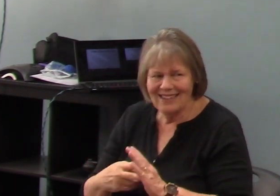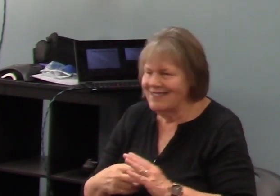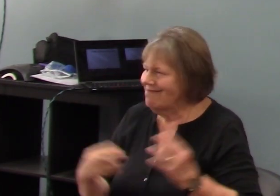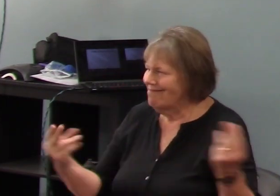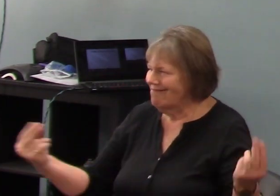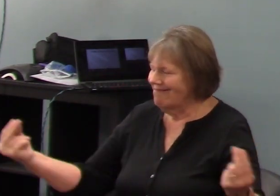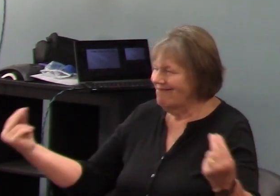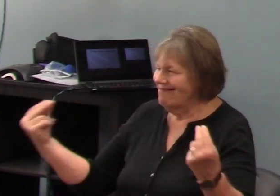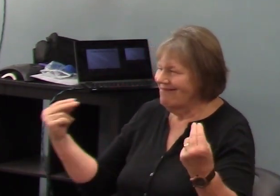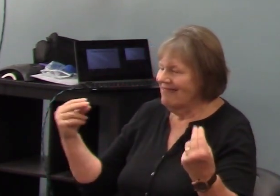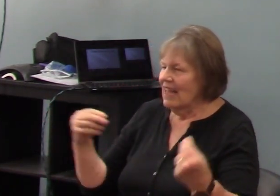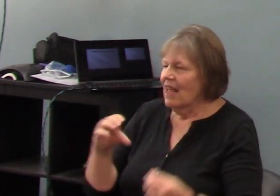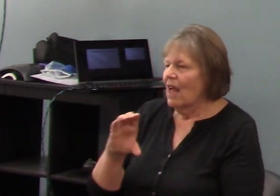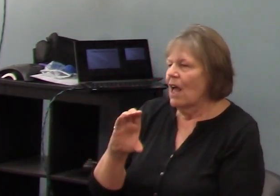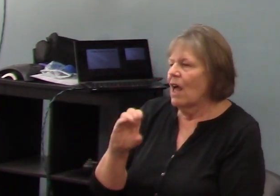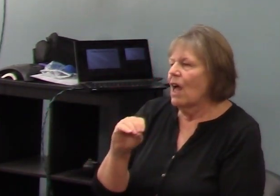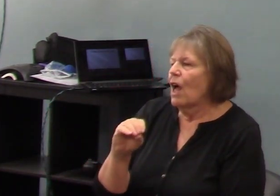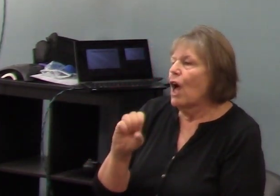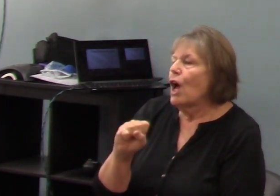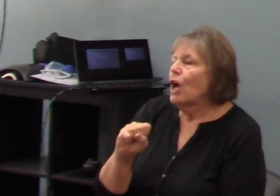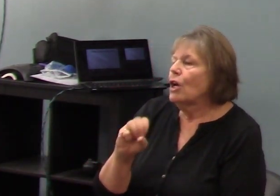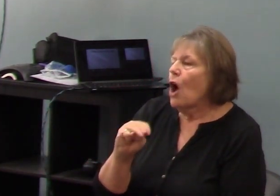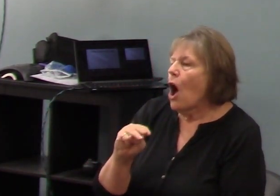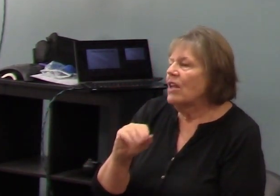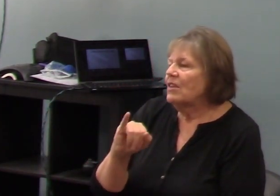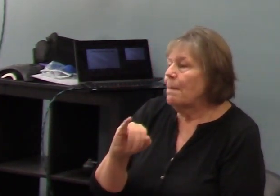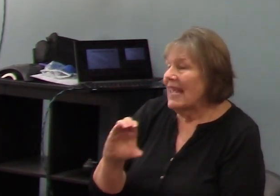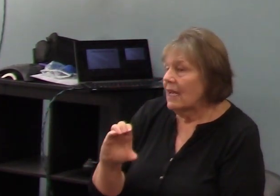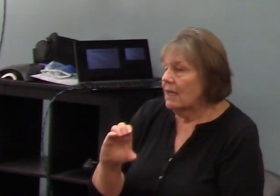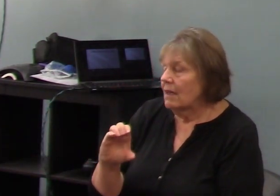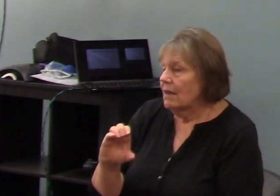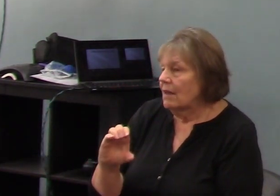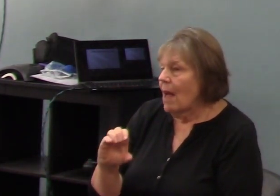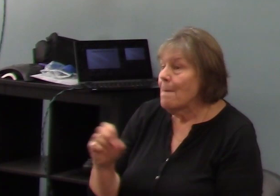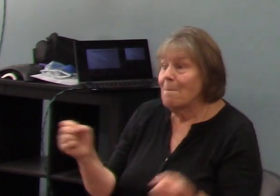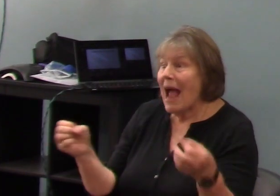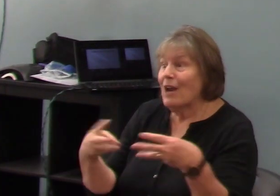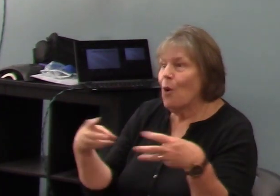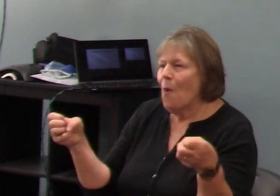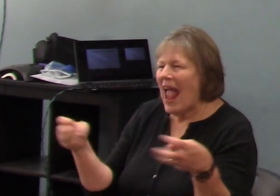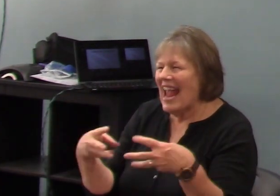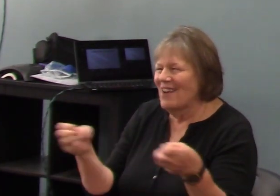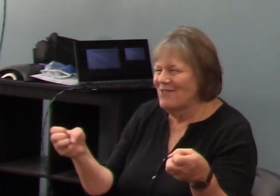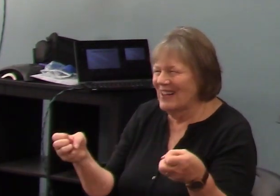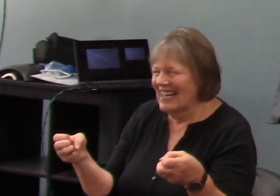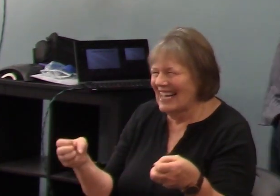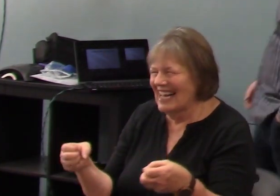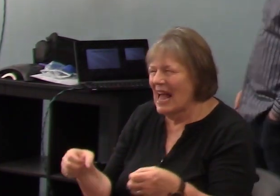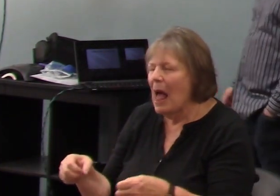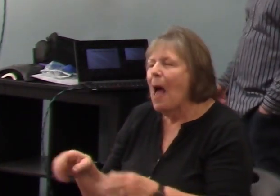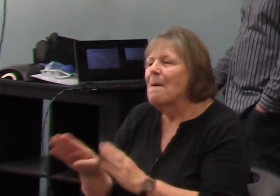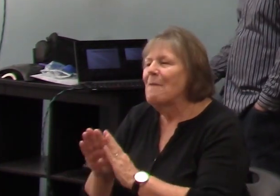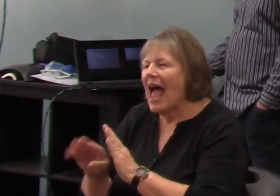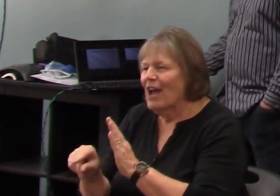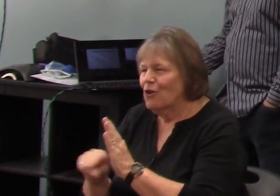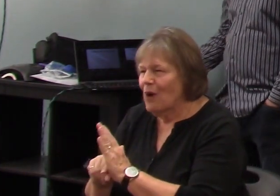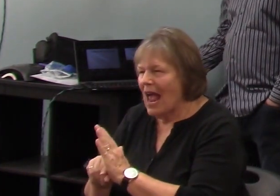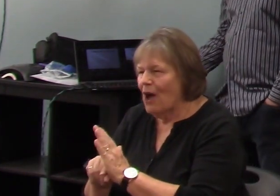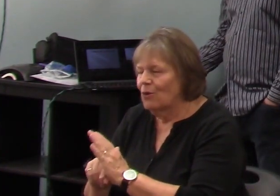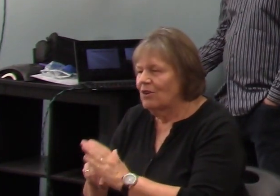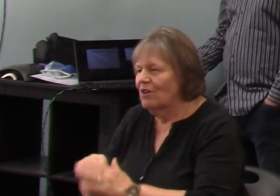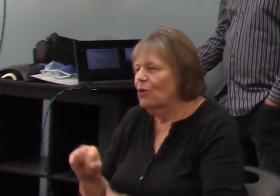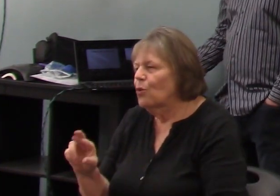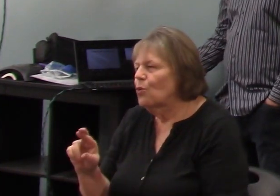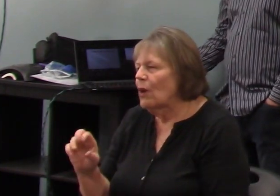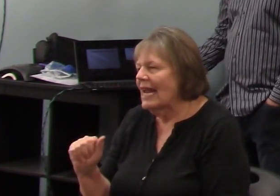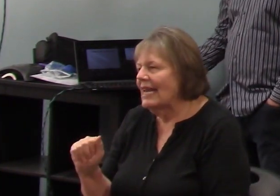Okay, it stands for Cosmic Microwave Background Radiation. I promise I'll explain that in a second.